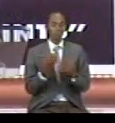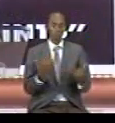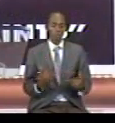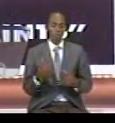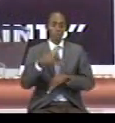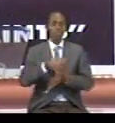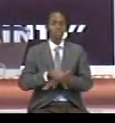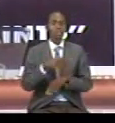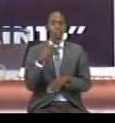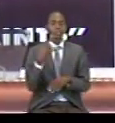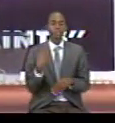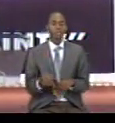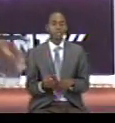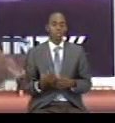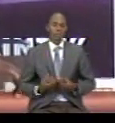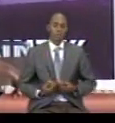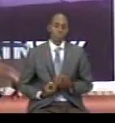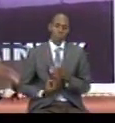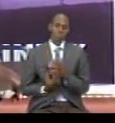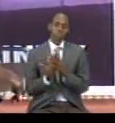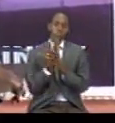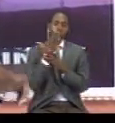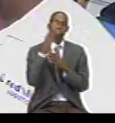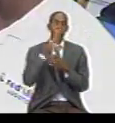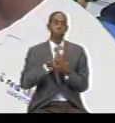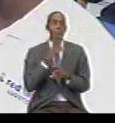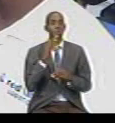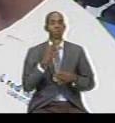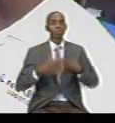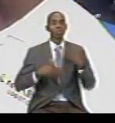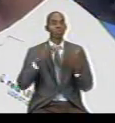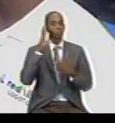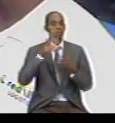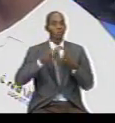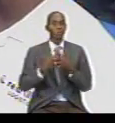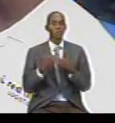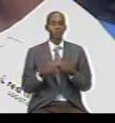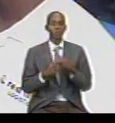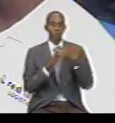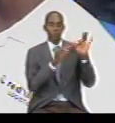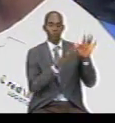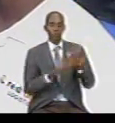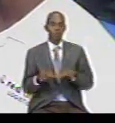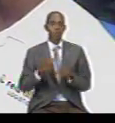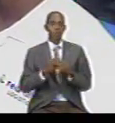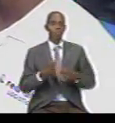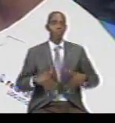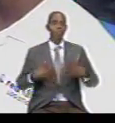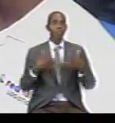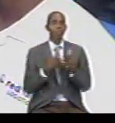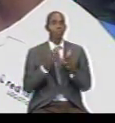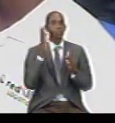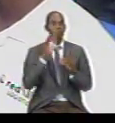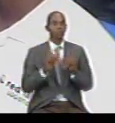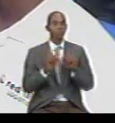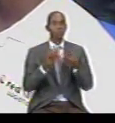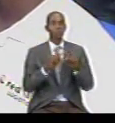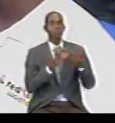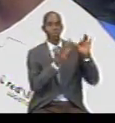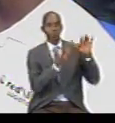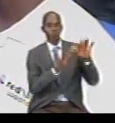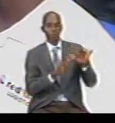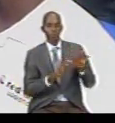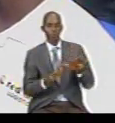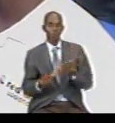the spring of joy will begin to flow in your life. And will continue to flow, to flow, to flow until